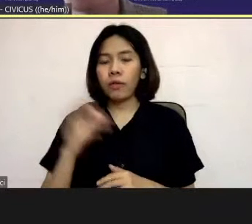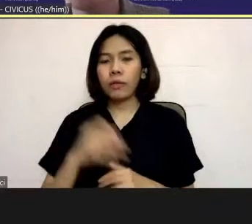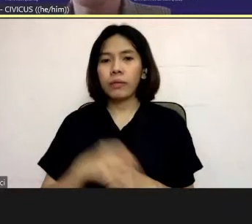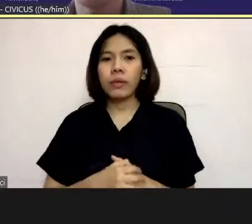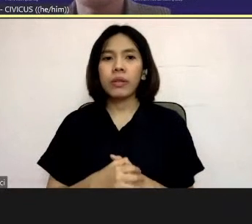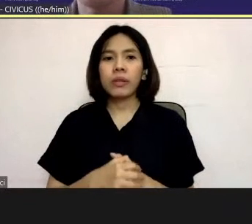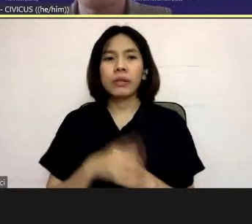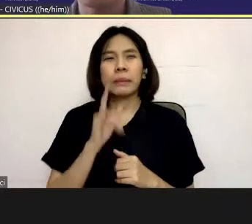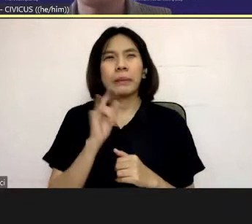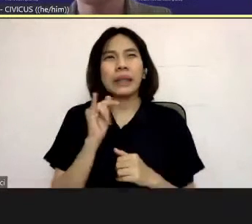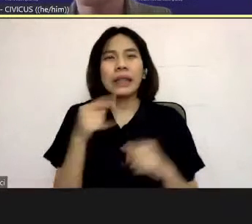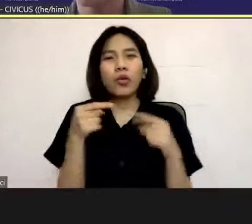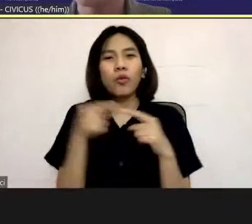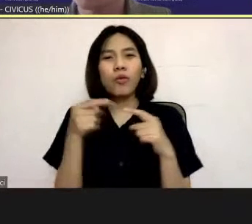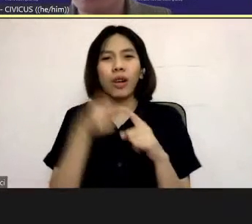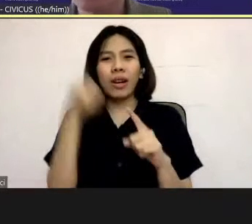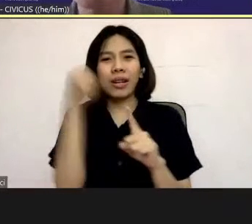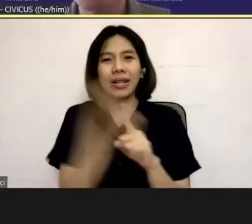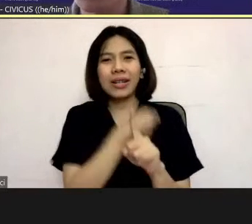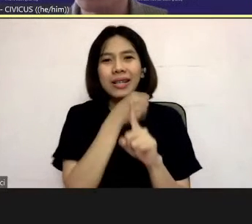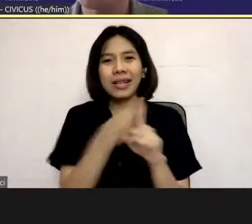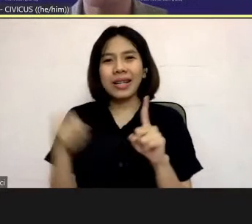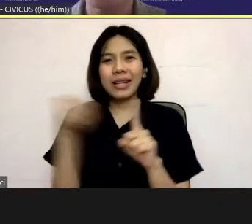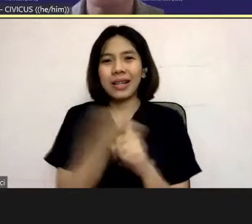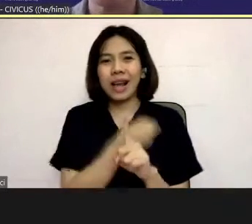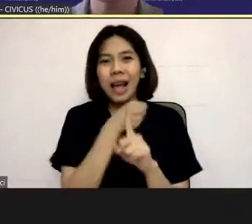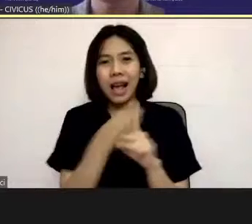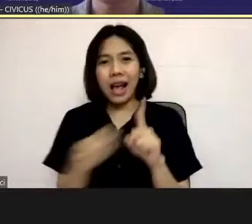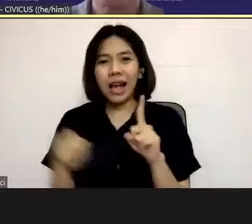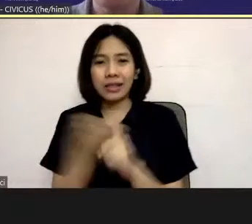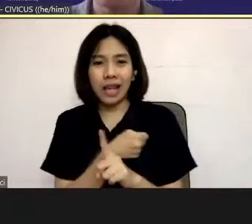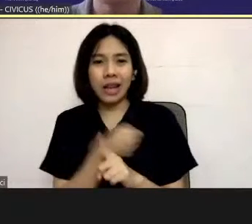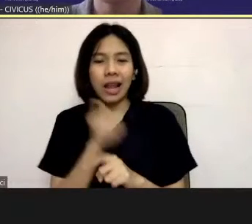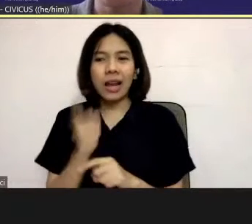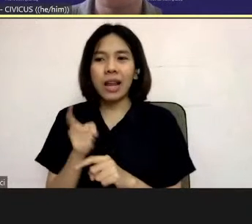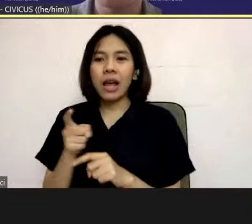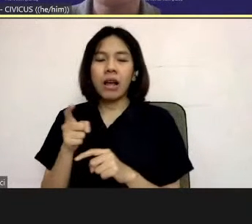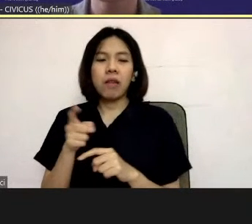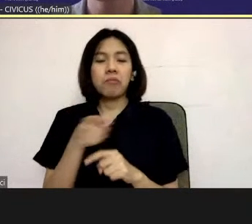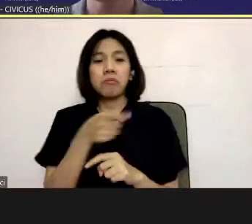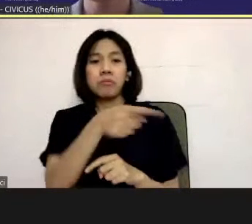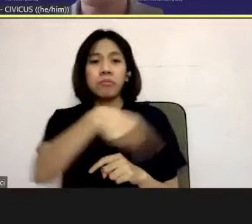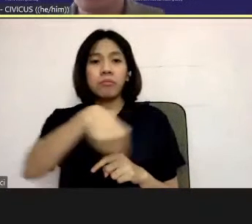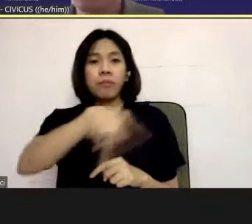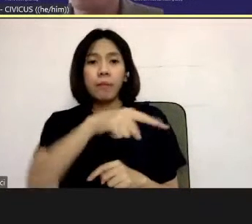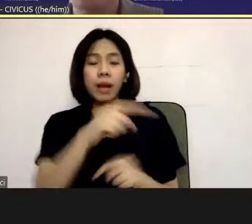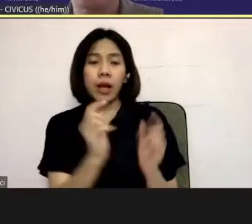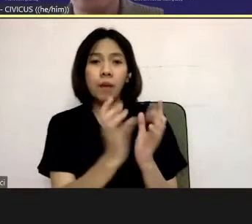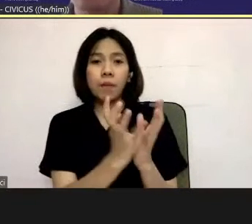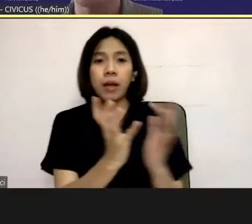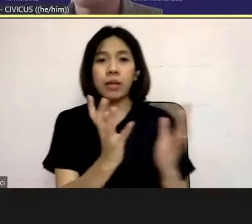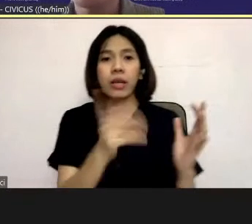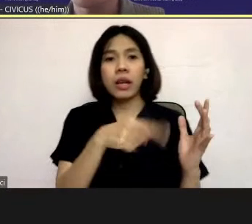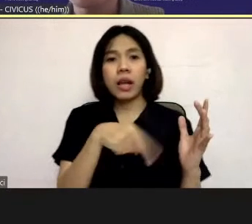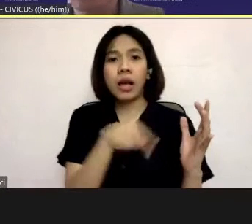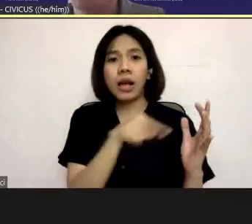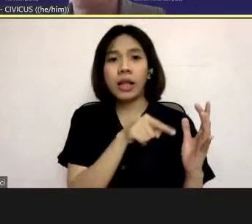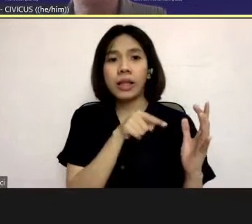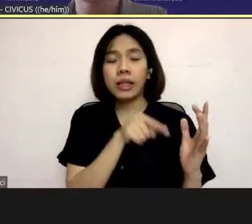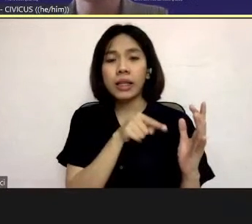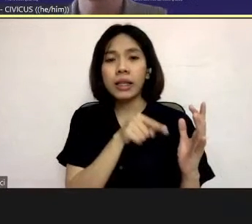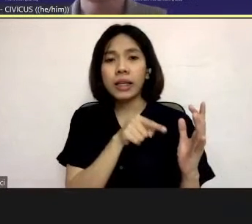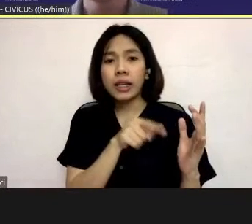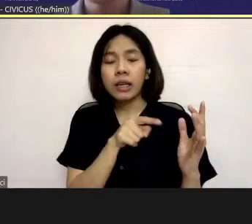well, either through denying a permission for protest, citing security concerns,